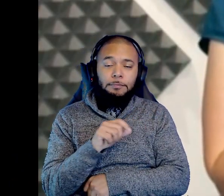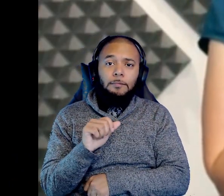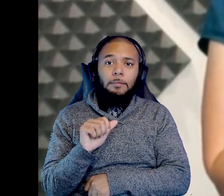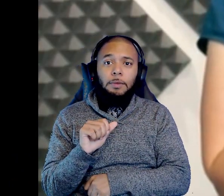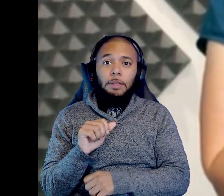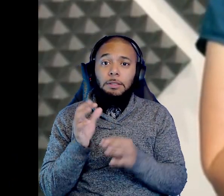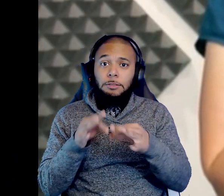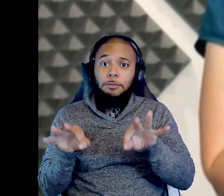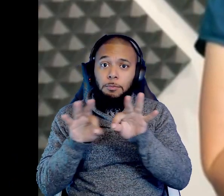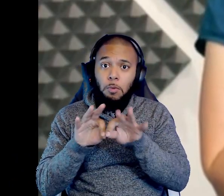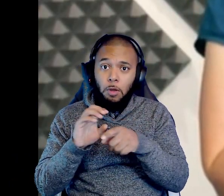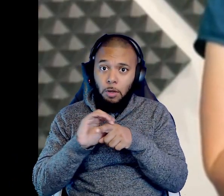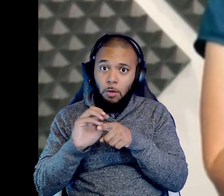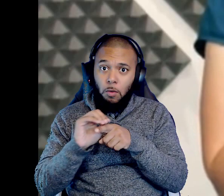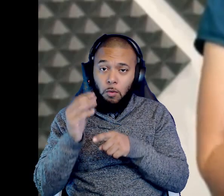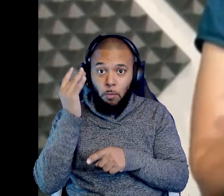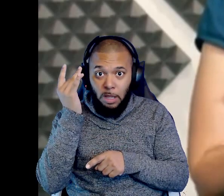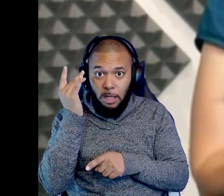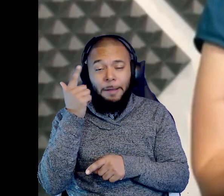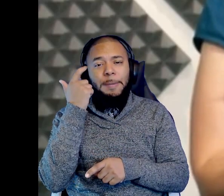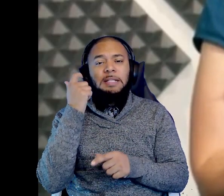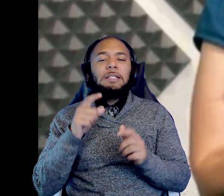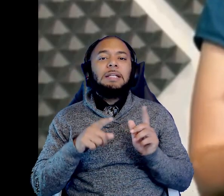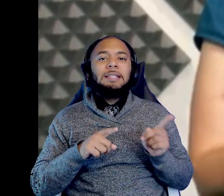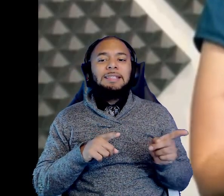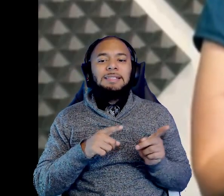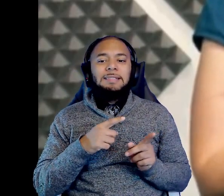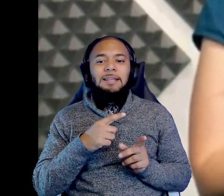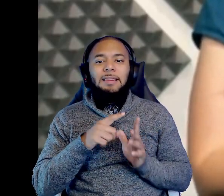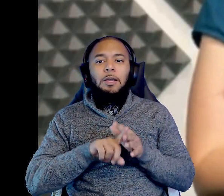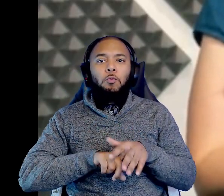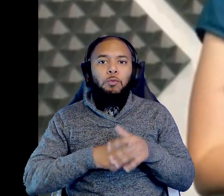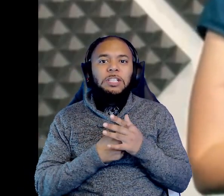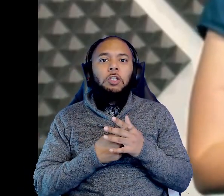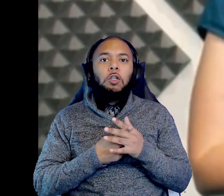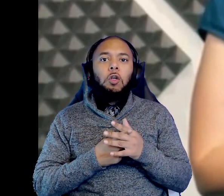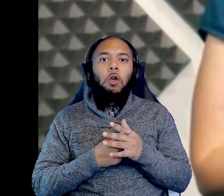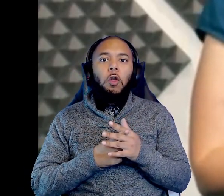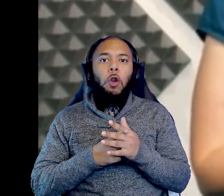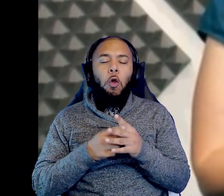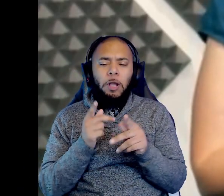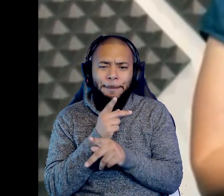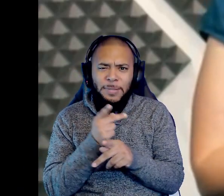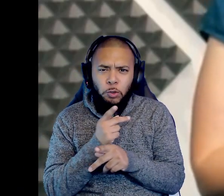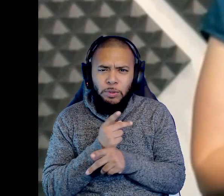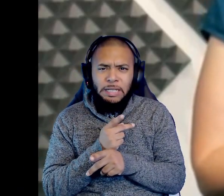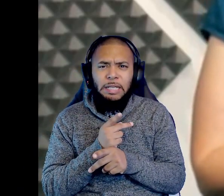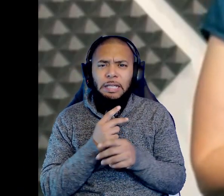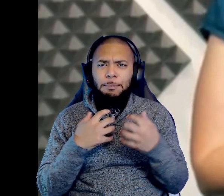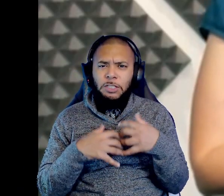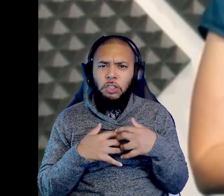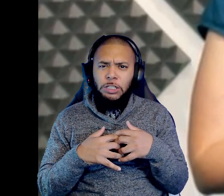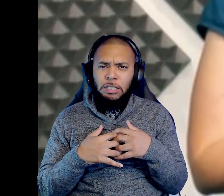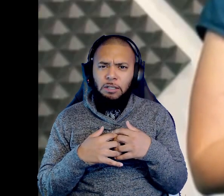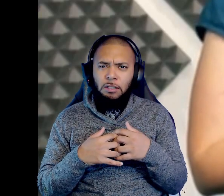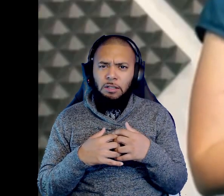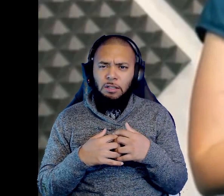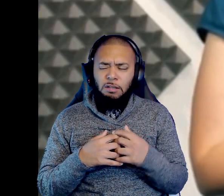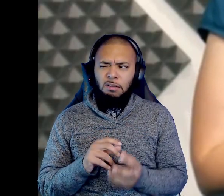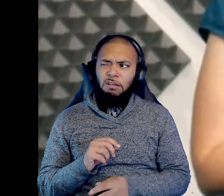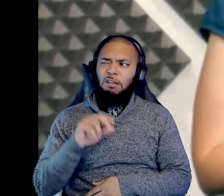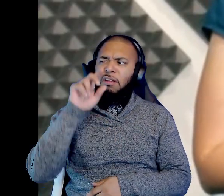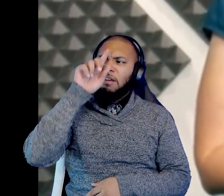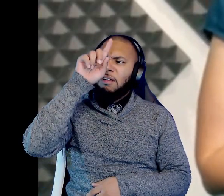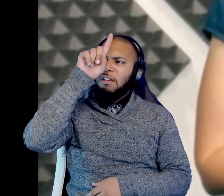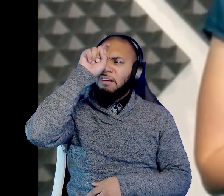important to the history of coding because it's the original computing machine. Now I know you're looking at me right now and you're thinking, how does